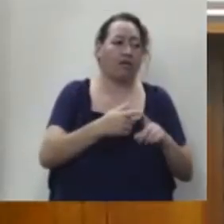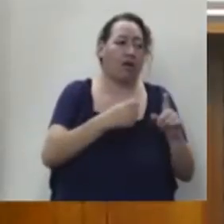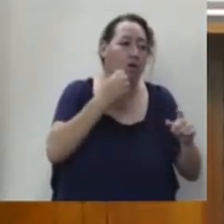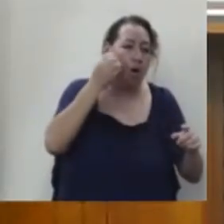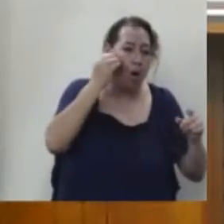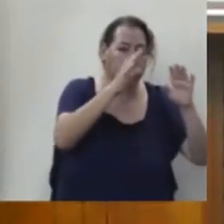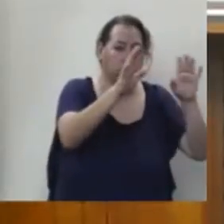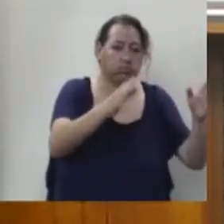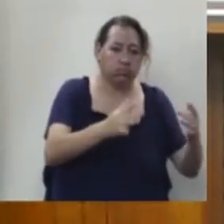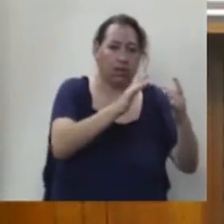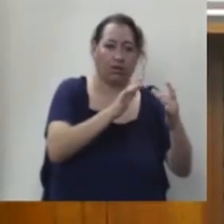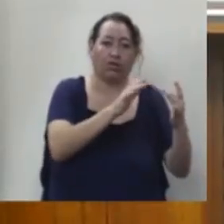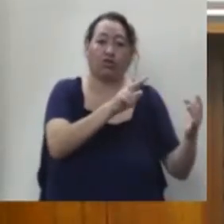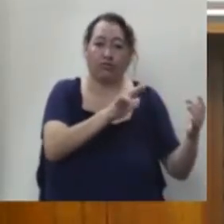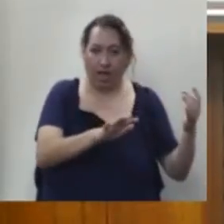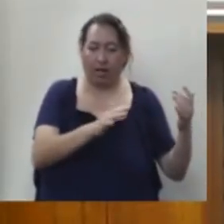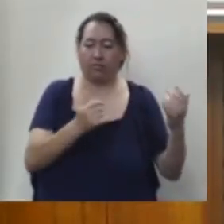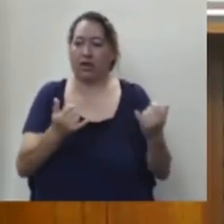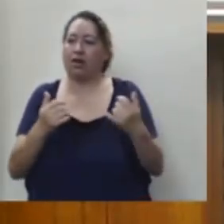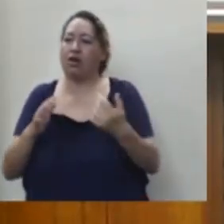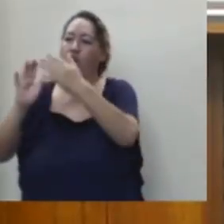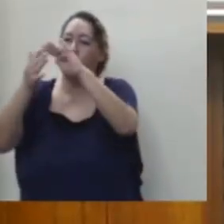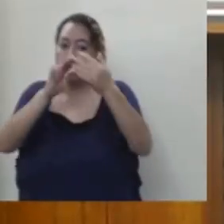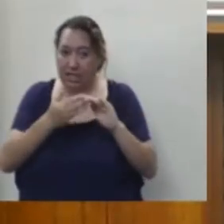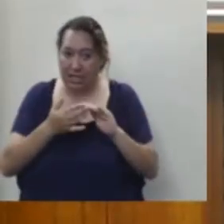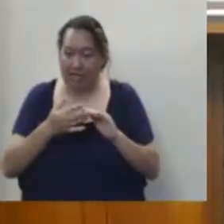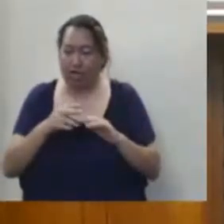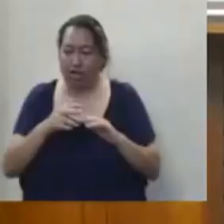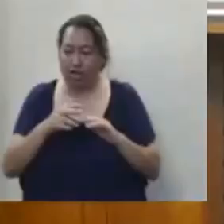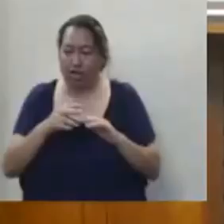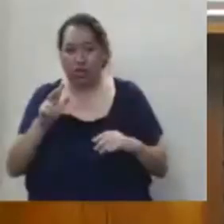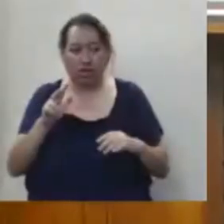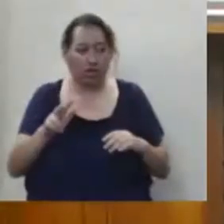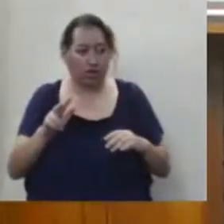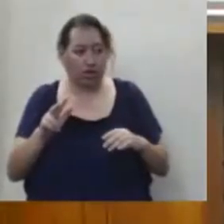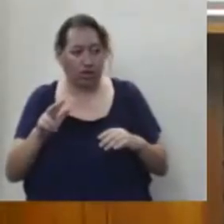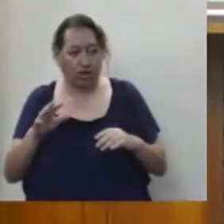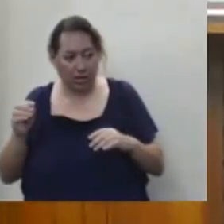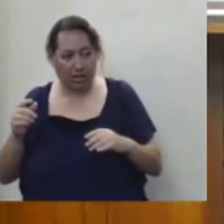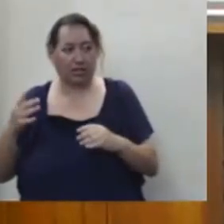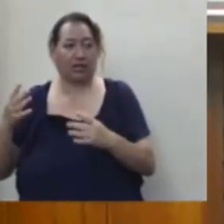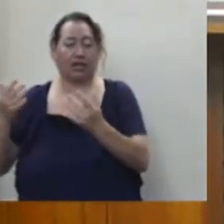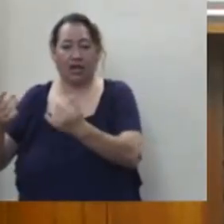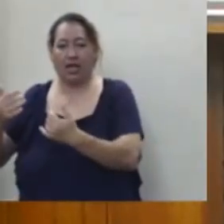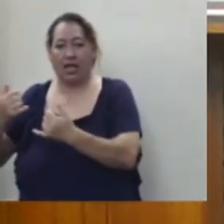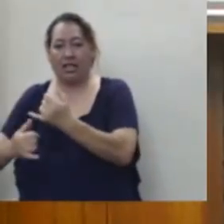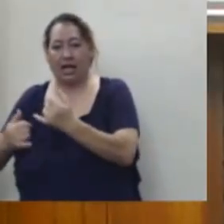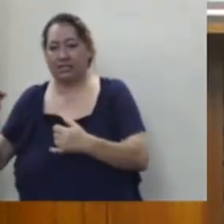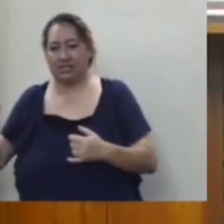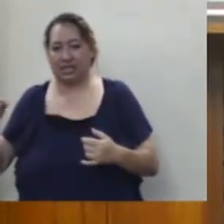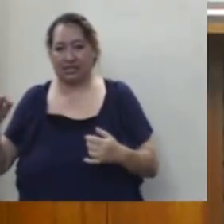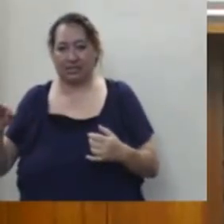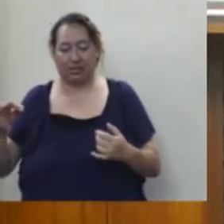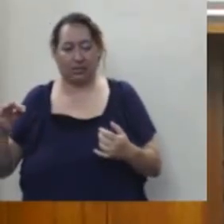35. Community contacts, 13. Healthcare contacts, 19. And that is further broken